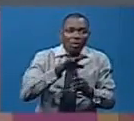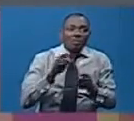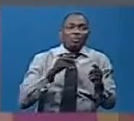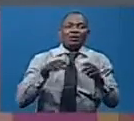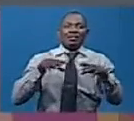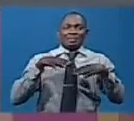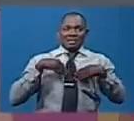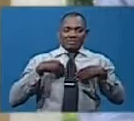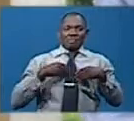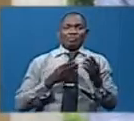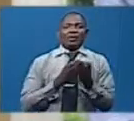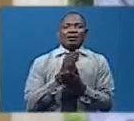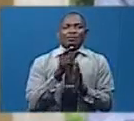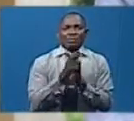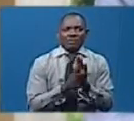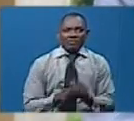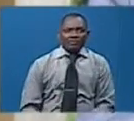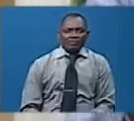all.